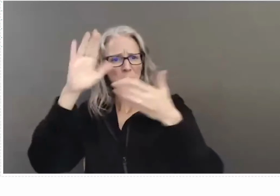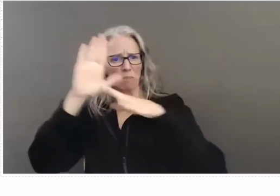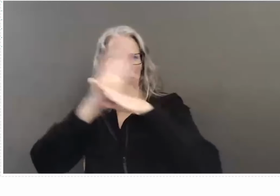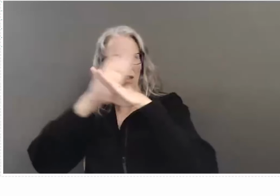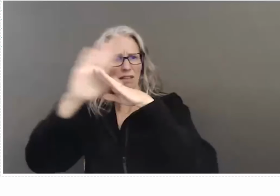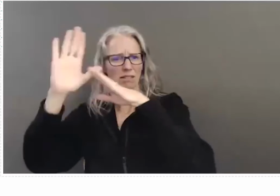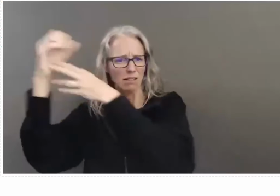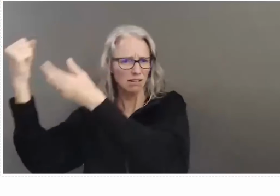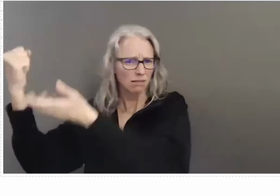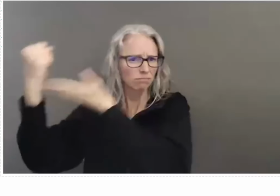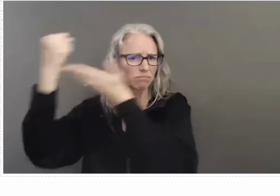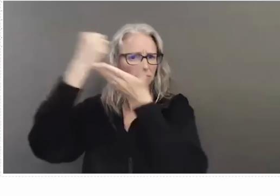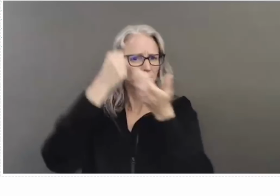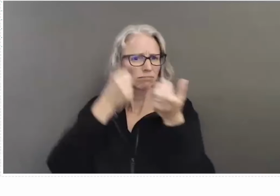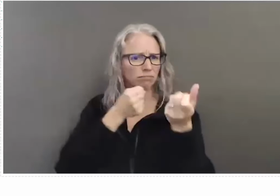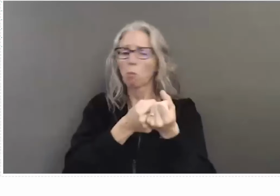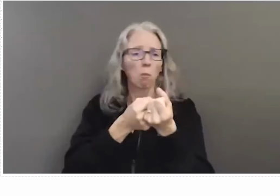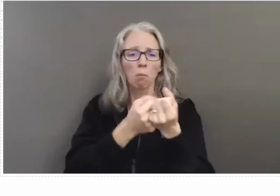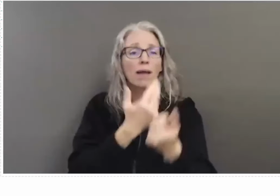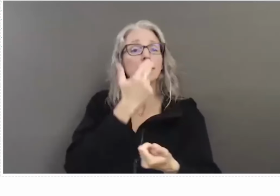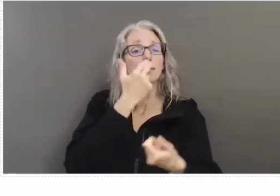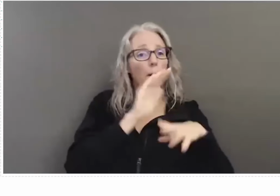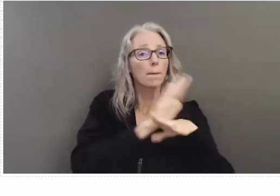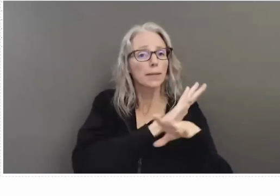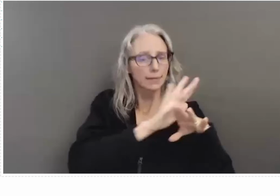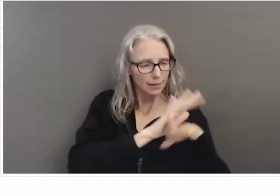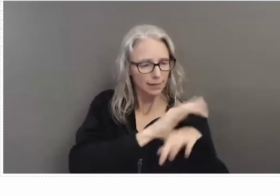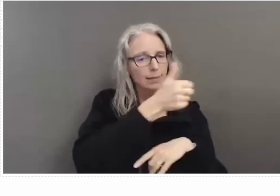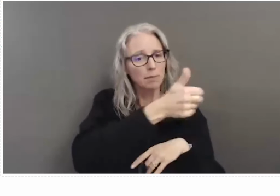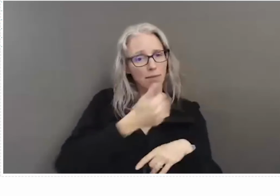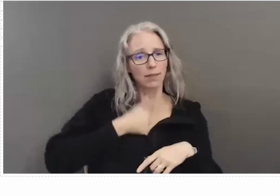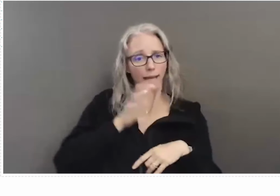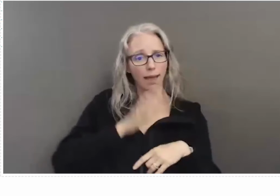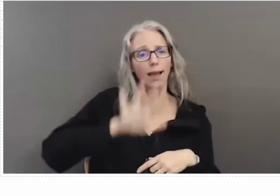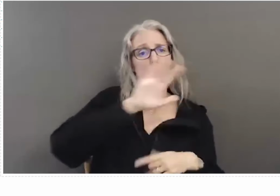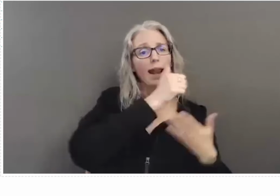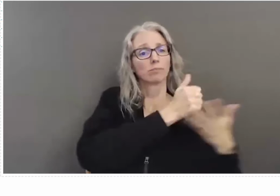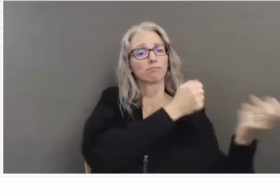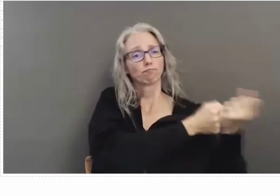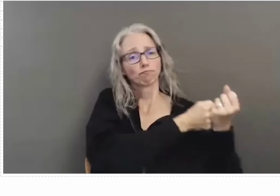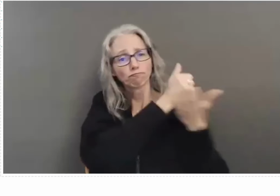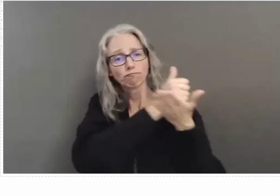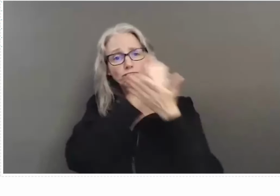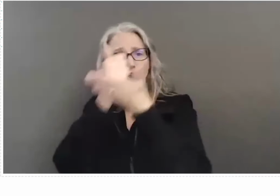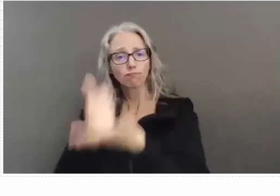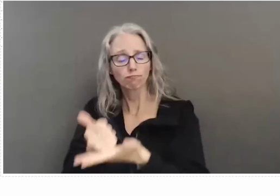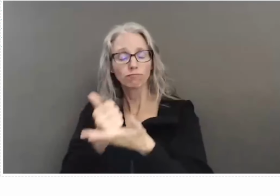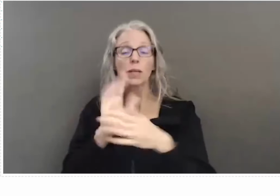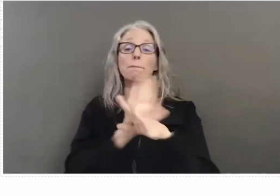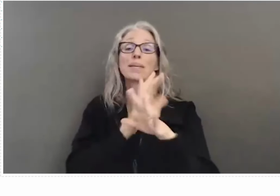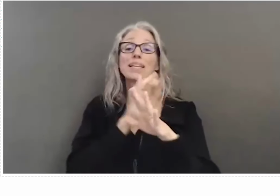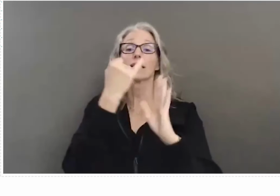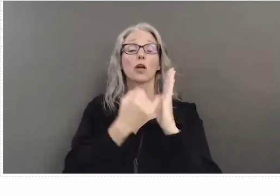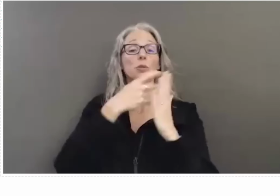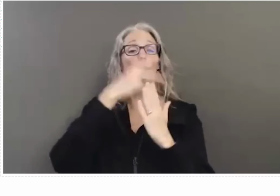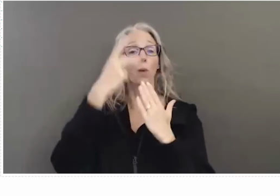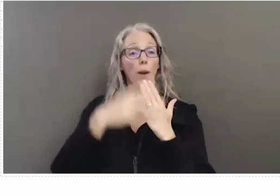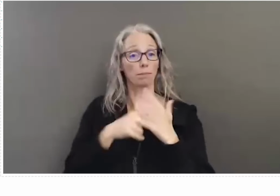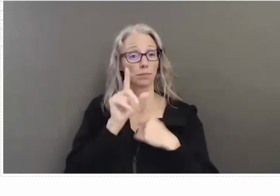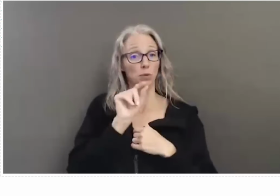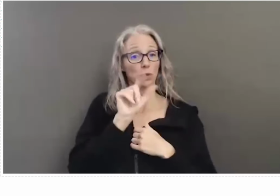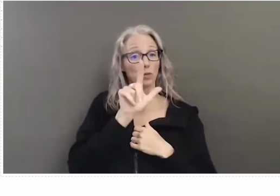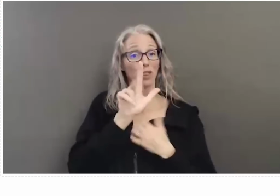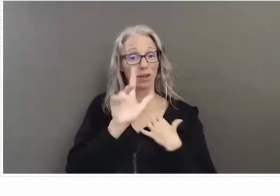an important role in arts sponsorship in Canada. In 2023, Business and Arts ArtsFest program saw organizations secure